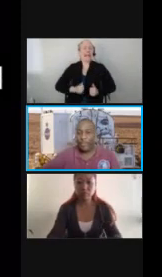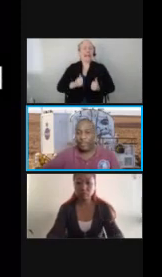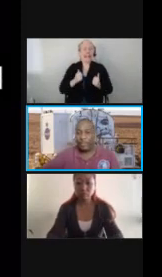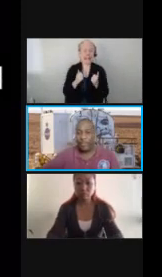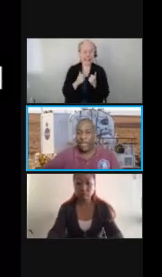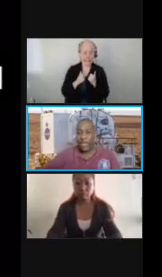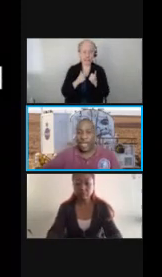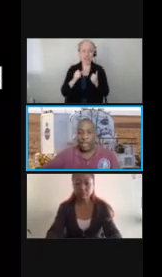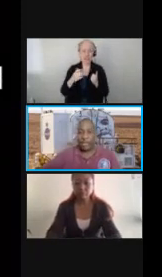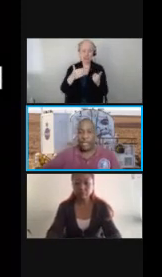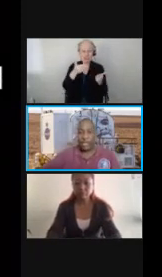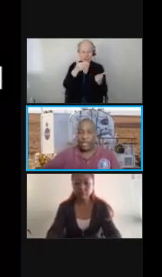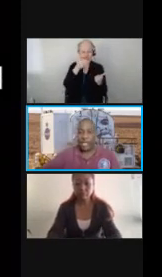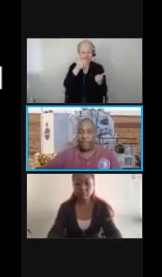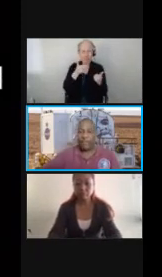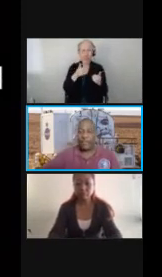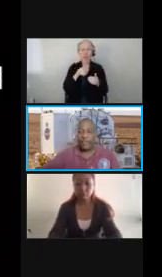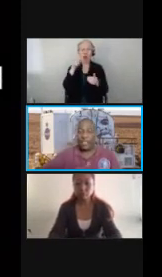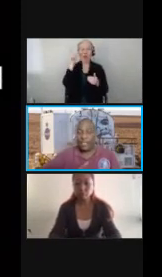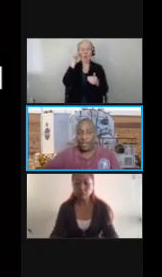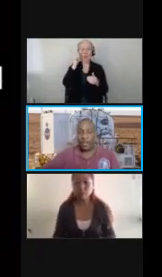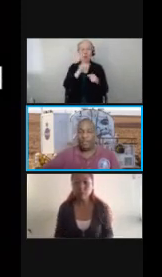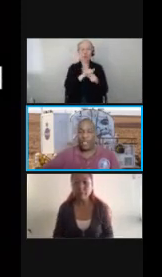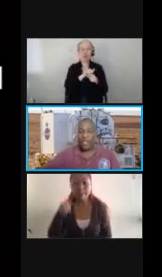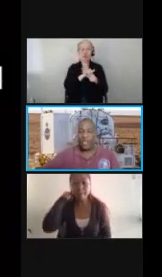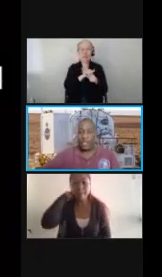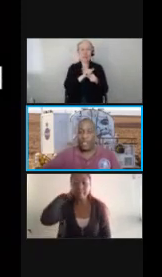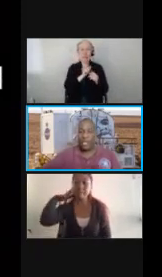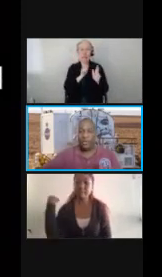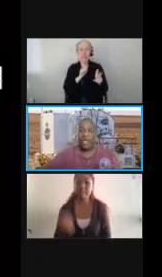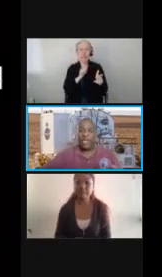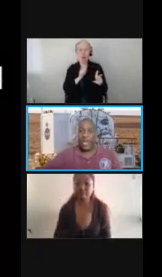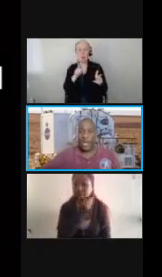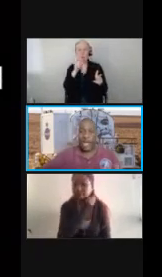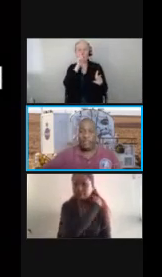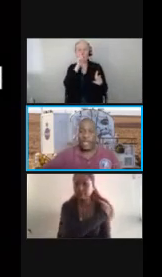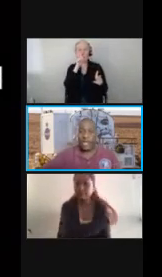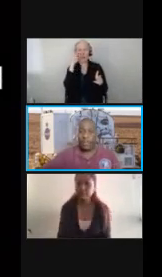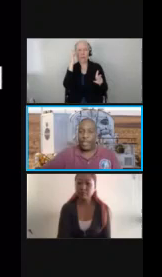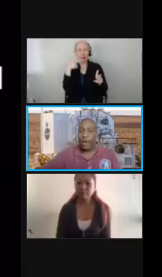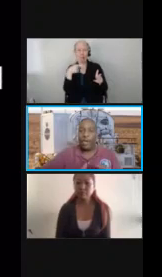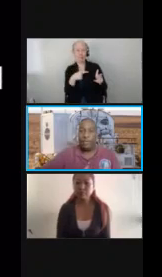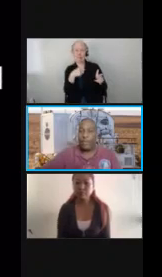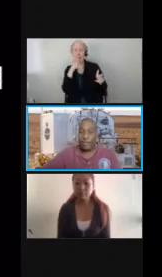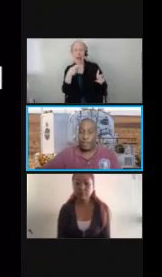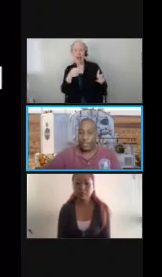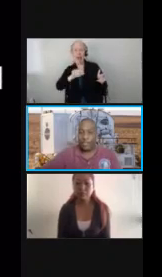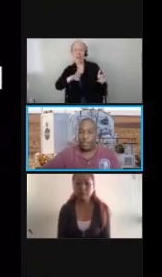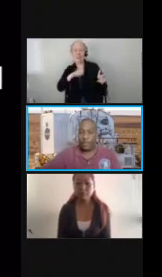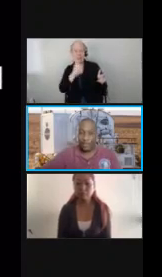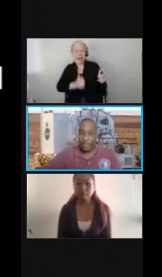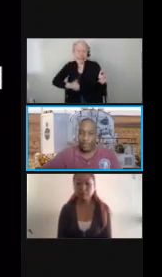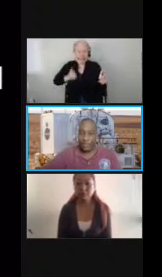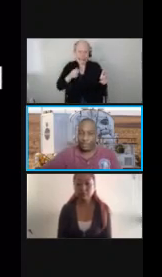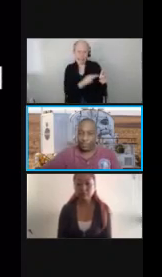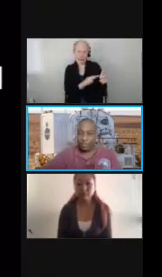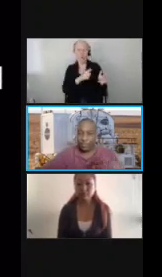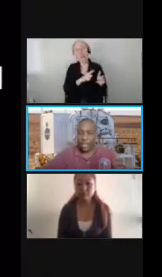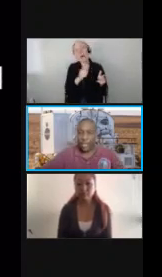Terrain Vehicle. I'm not going to talk that one for this talk because it's not a habitat, but there are human factors concerns for that